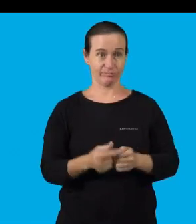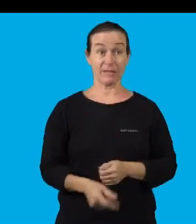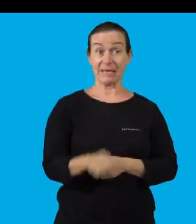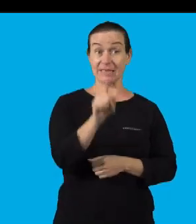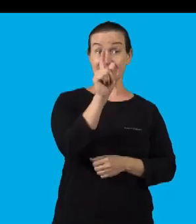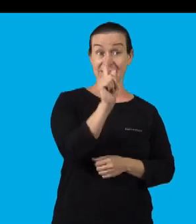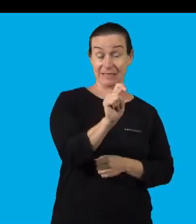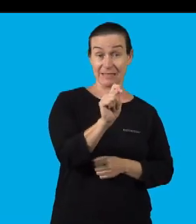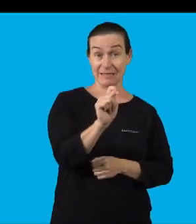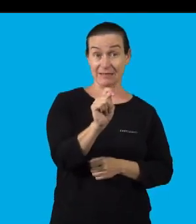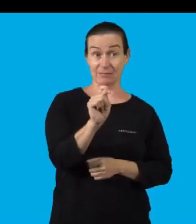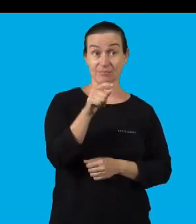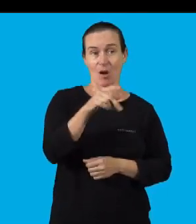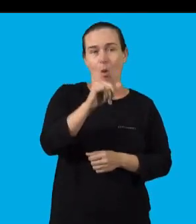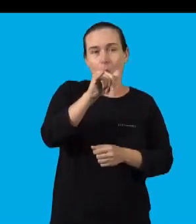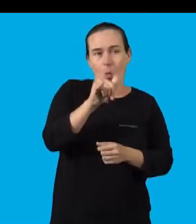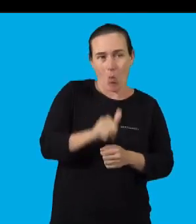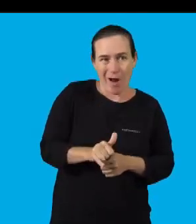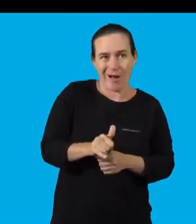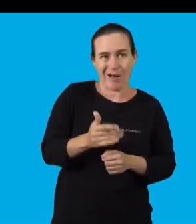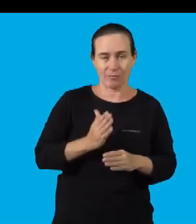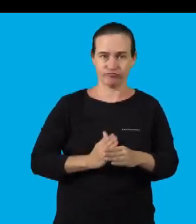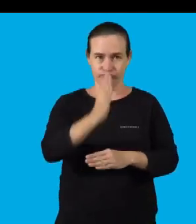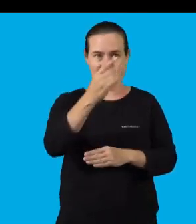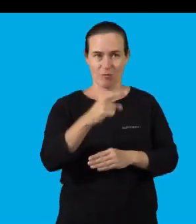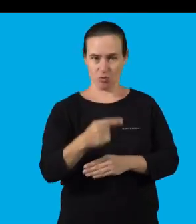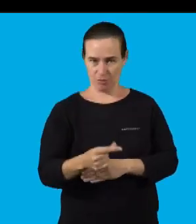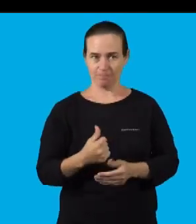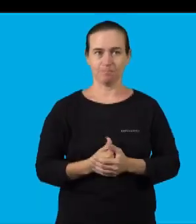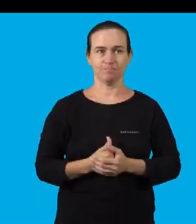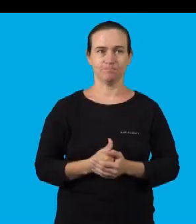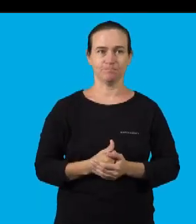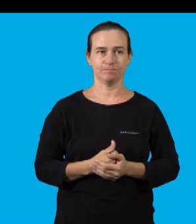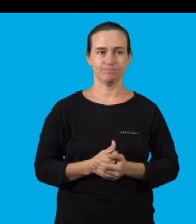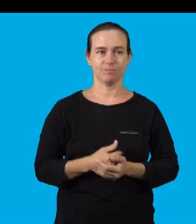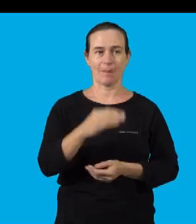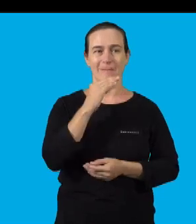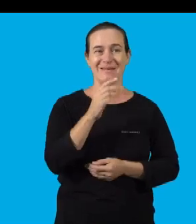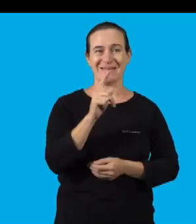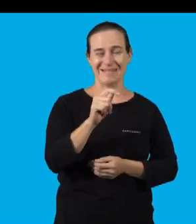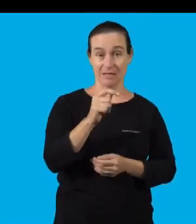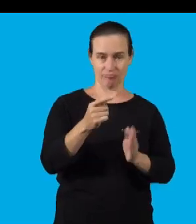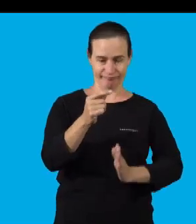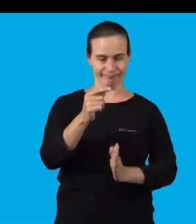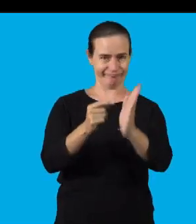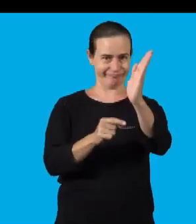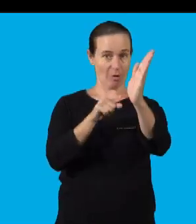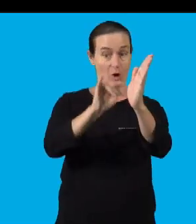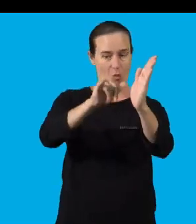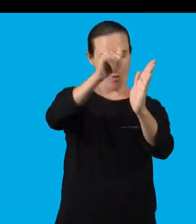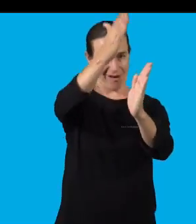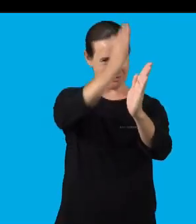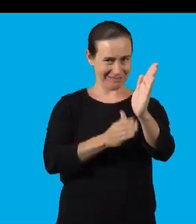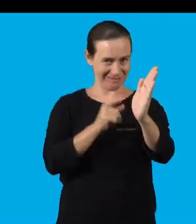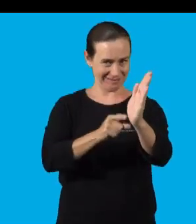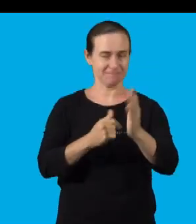T is the y-intercept of G. So T is the y-intercept